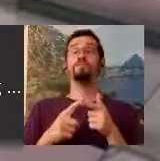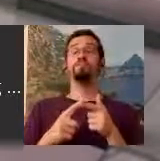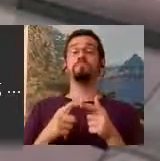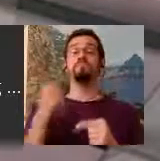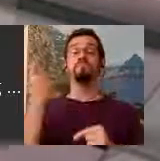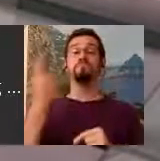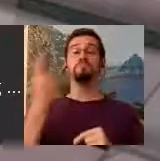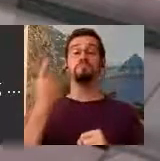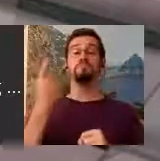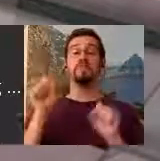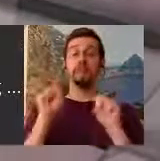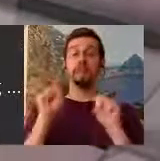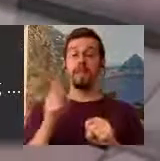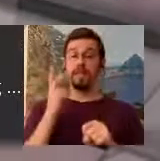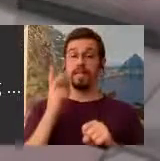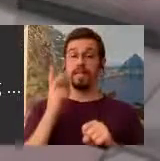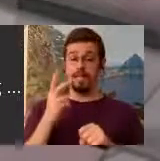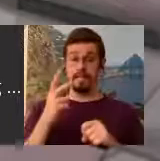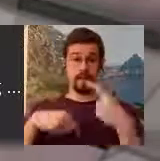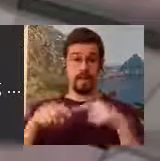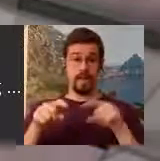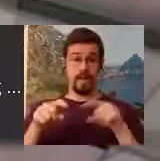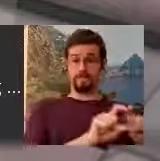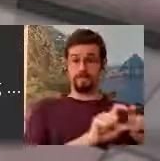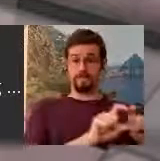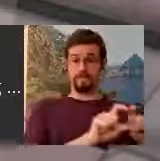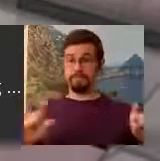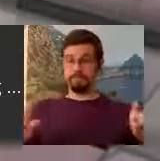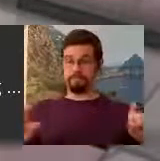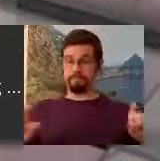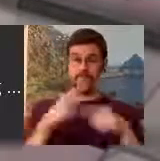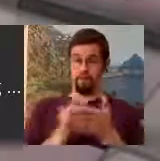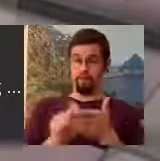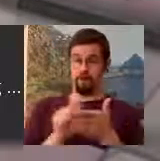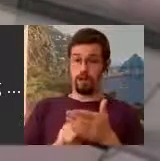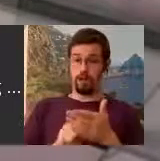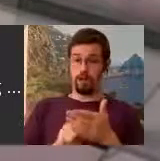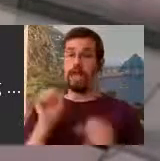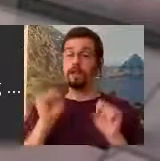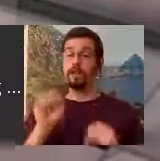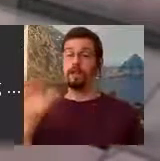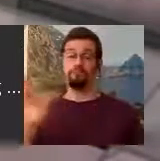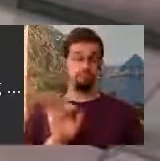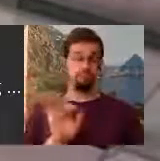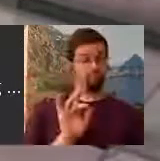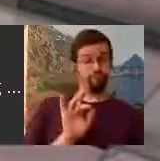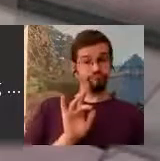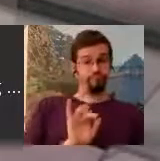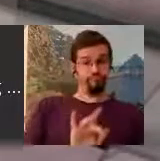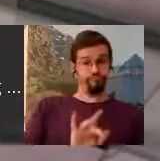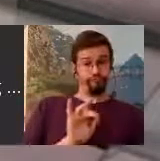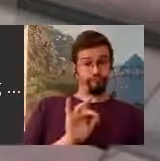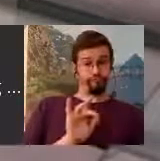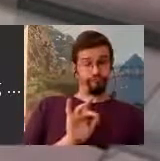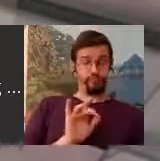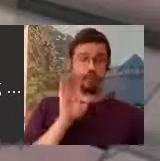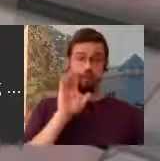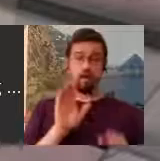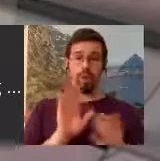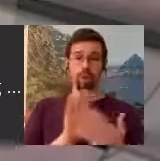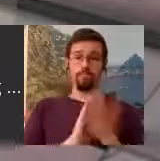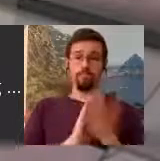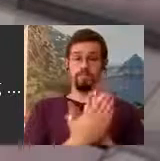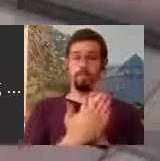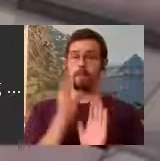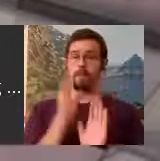at a row of signs written in SignWriting. And you could take your mouse and you could go over the signs and they would show pictures